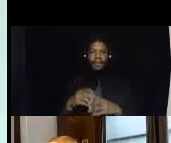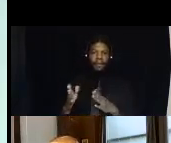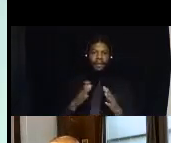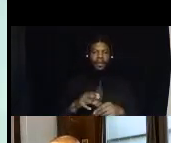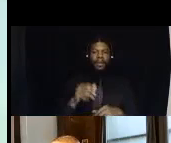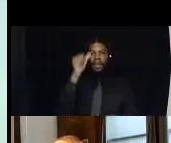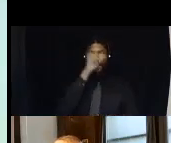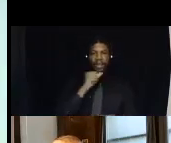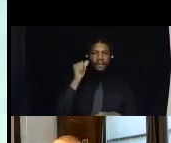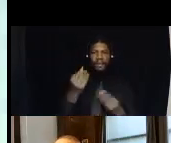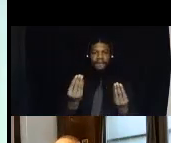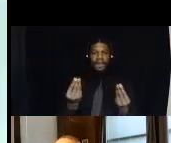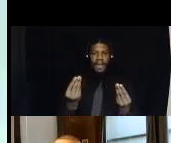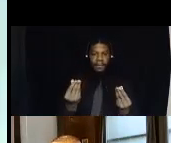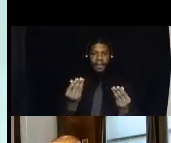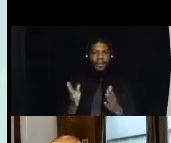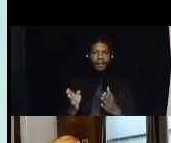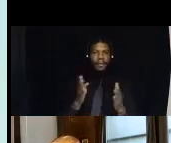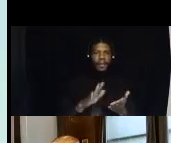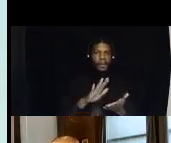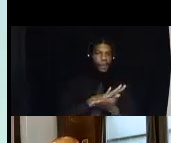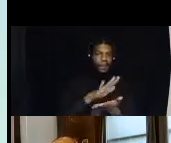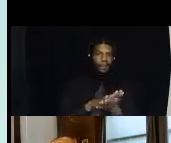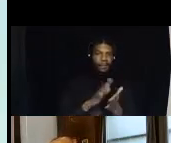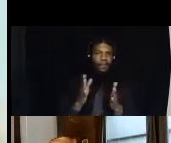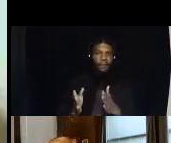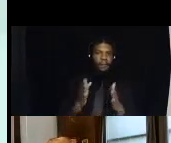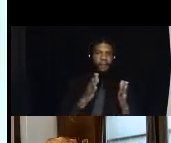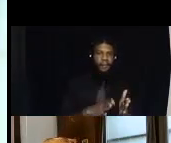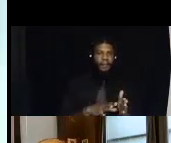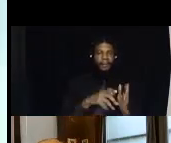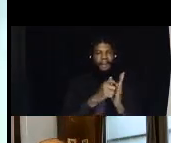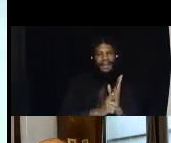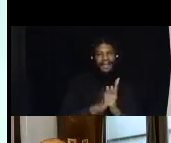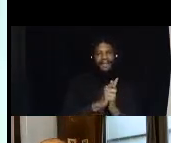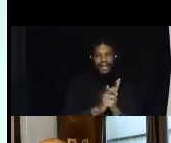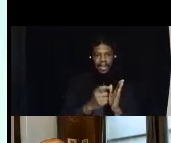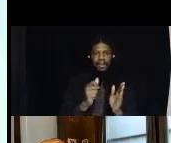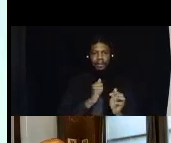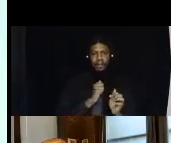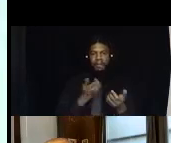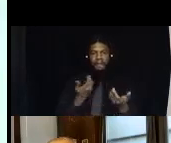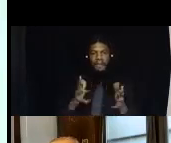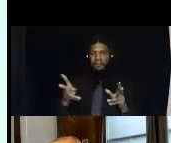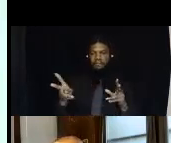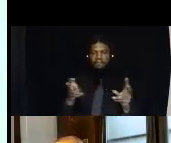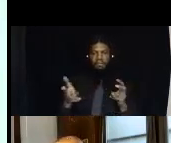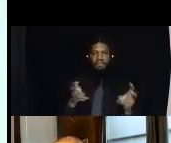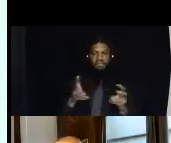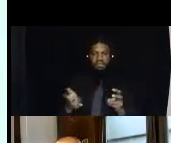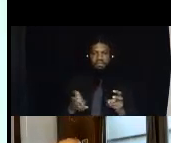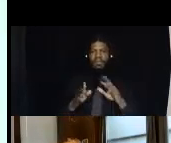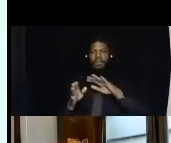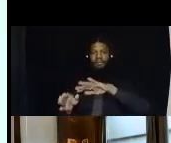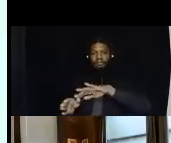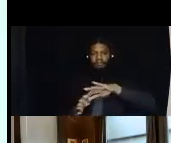And then I even found things from magazines. So what I'm gonna do is move them to the side. And now I'm gonna